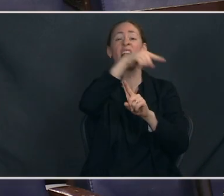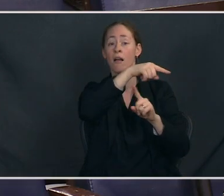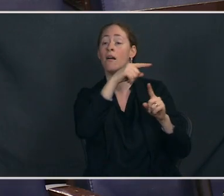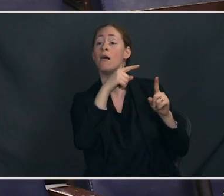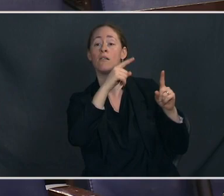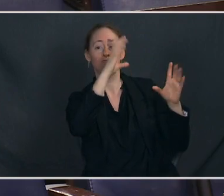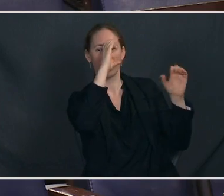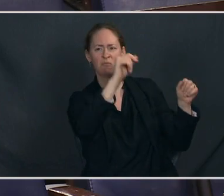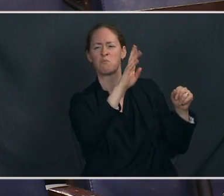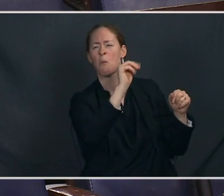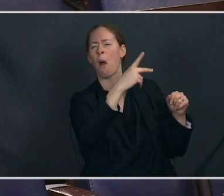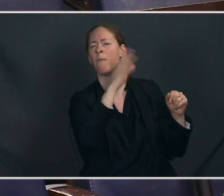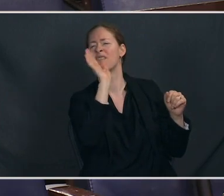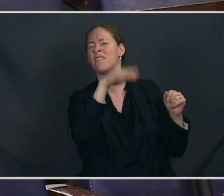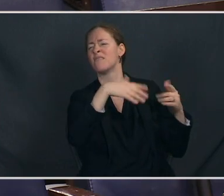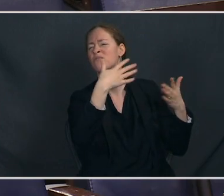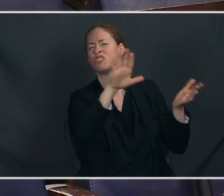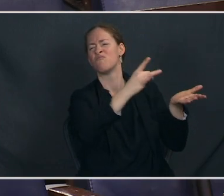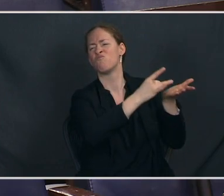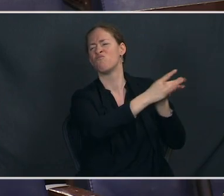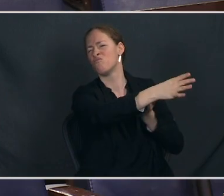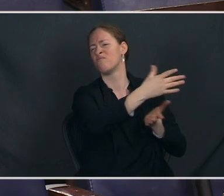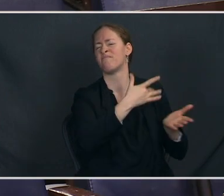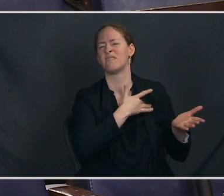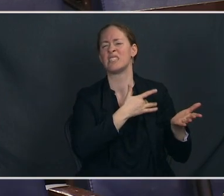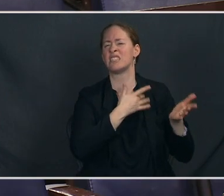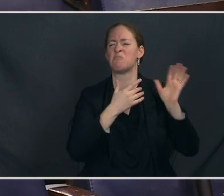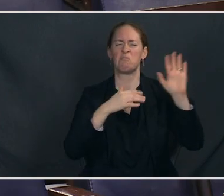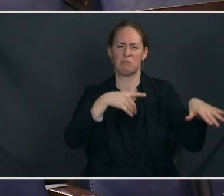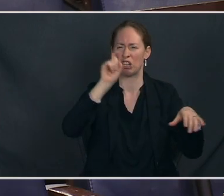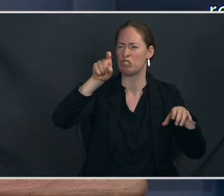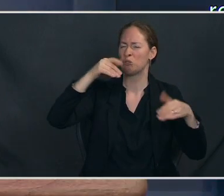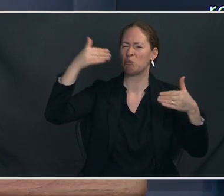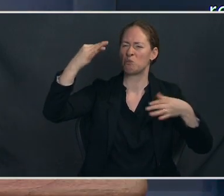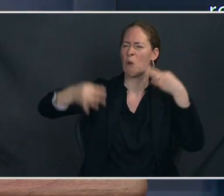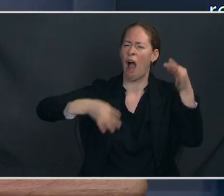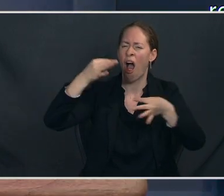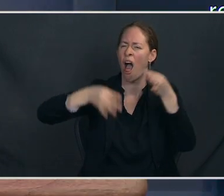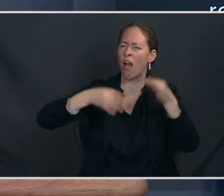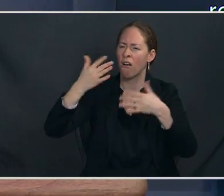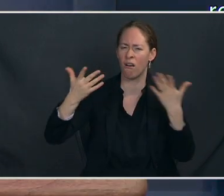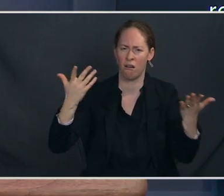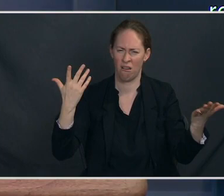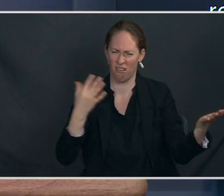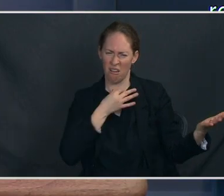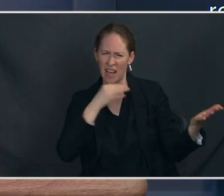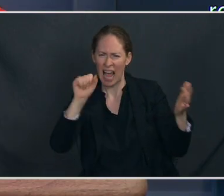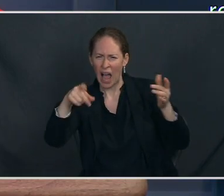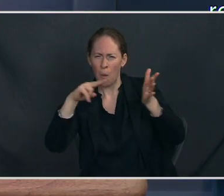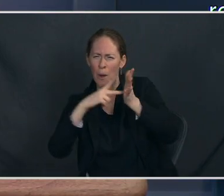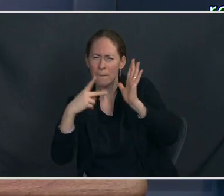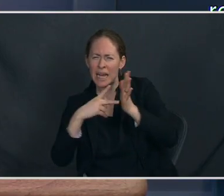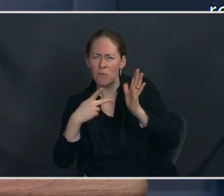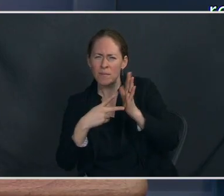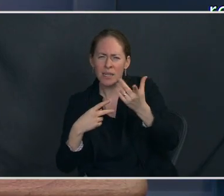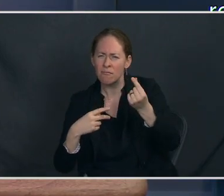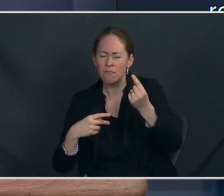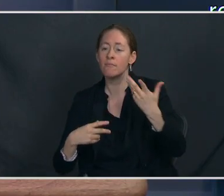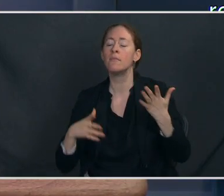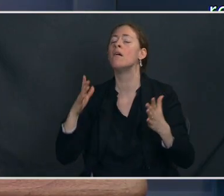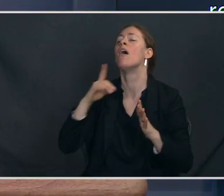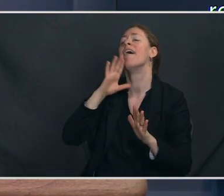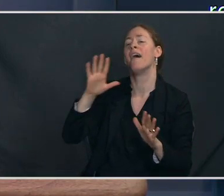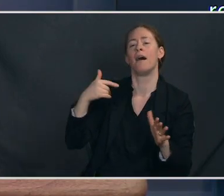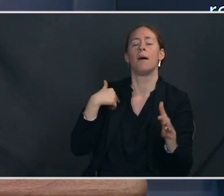like the trial had to go on anyway. Could you please explain what he meant by that? Sure. Well, let's put this in context of last night. So last night,